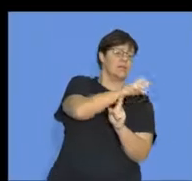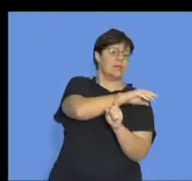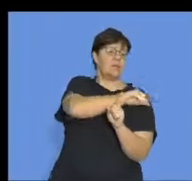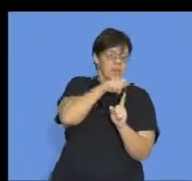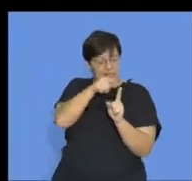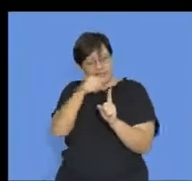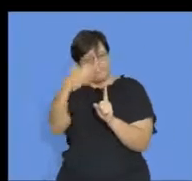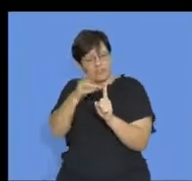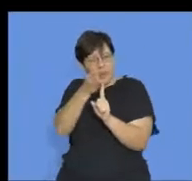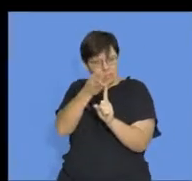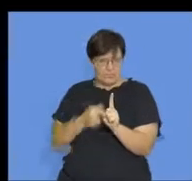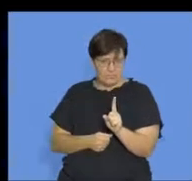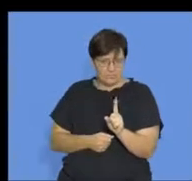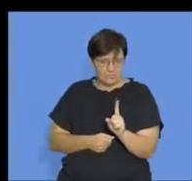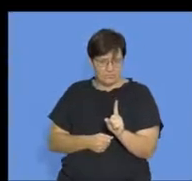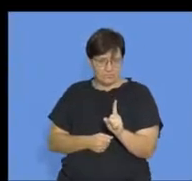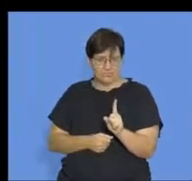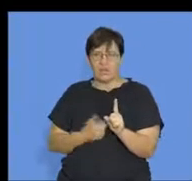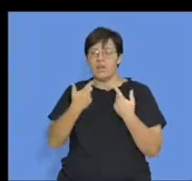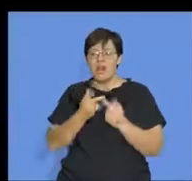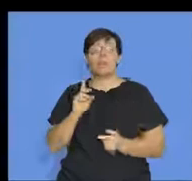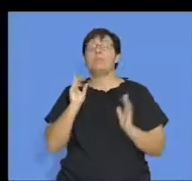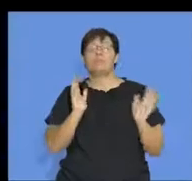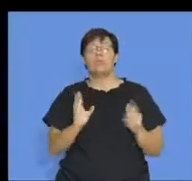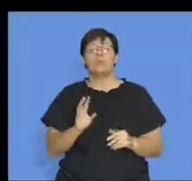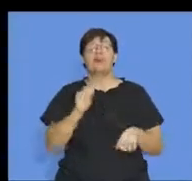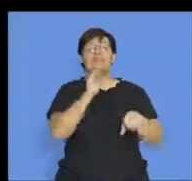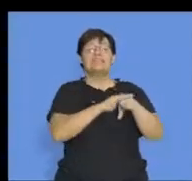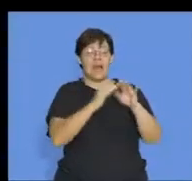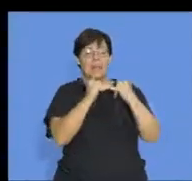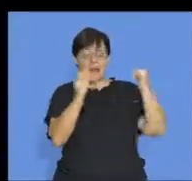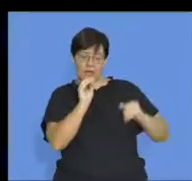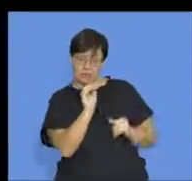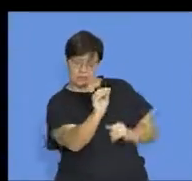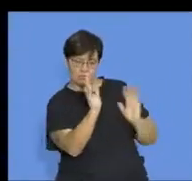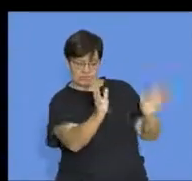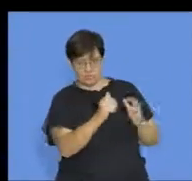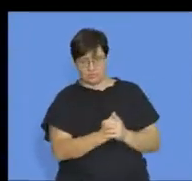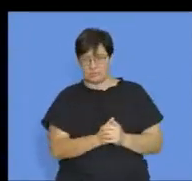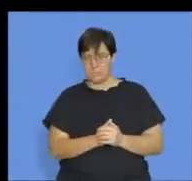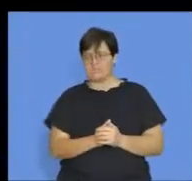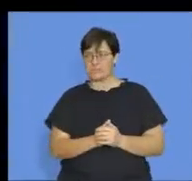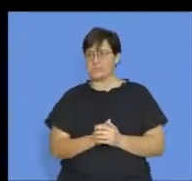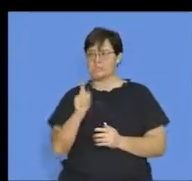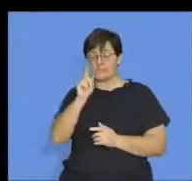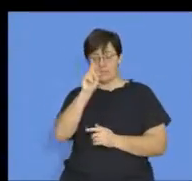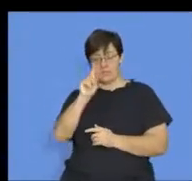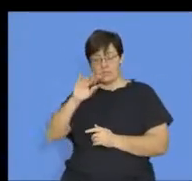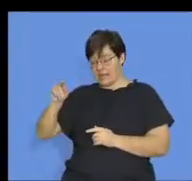doing now is I'm taking that information and I'm putting it in my timeline. So that 1